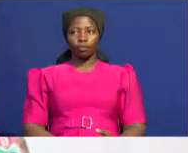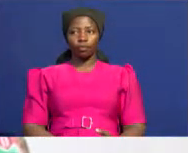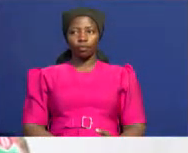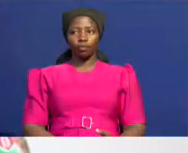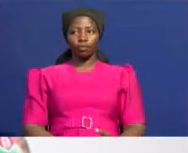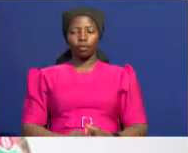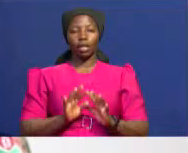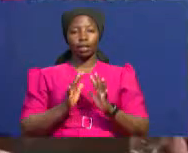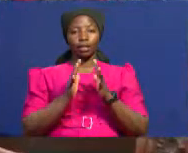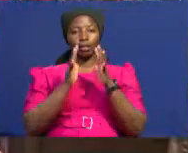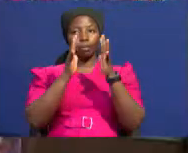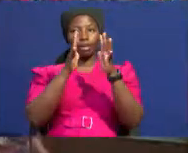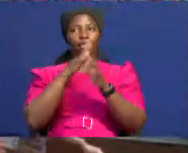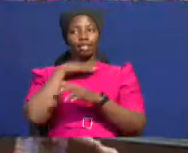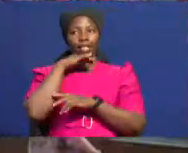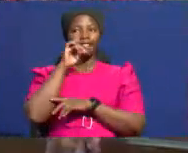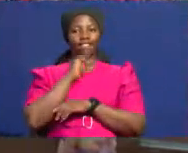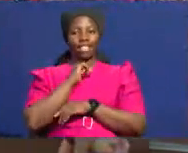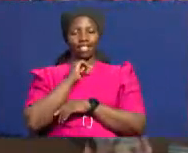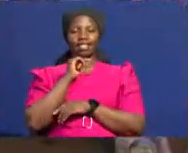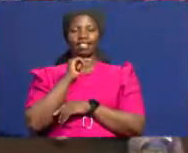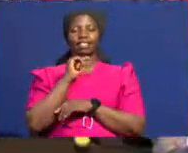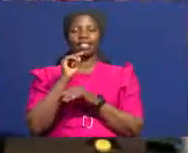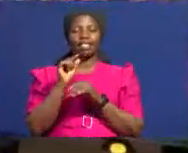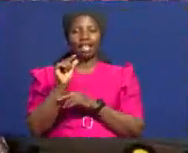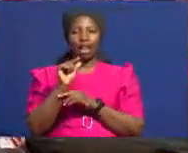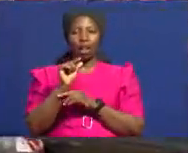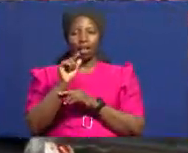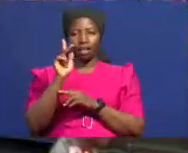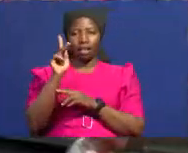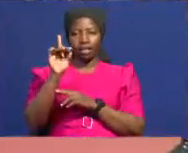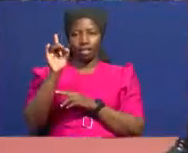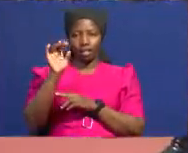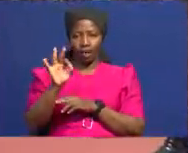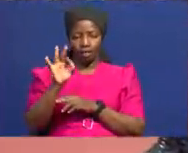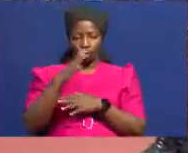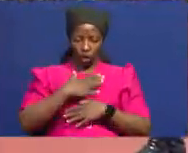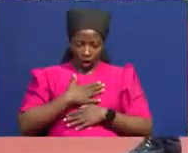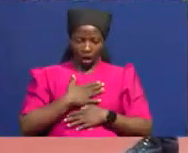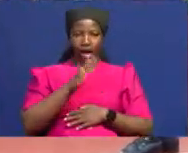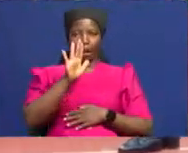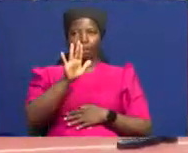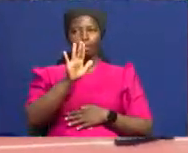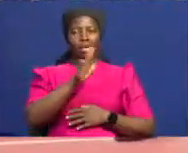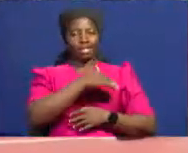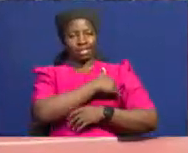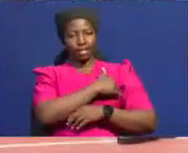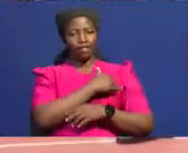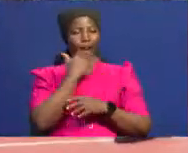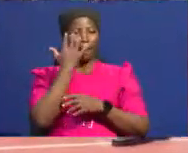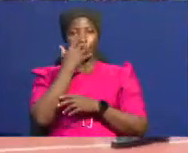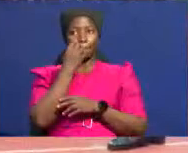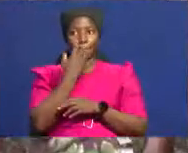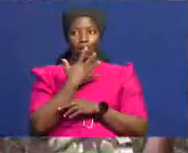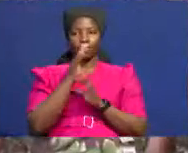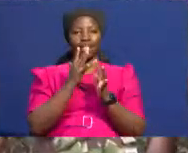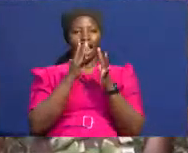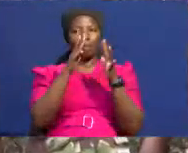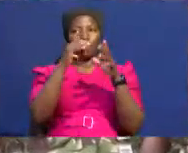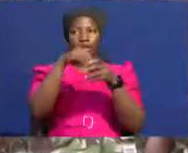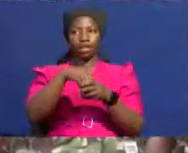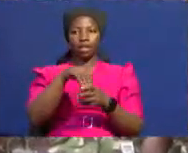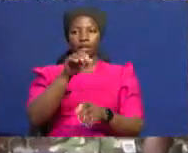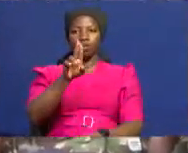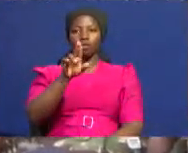Celebrating a fallen general, Kenya Defense Forces honor its chief in a somber yet colorful ceremony at the Ulinzi Sports